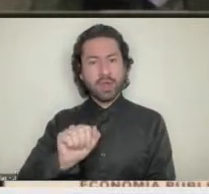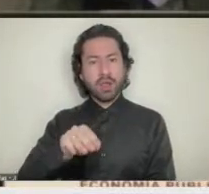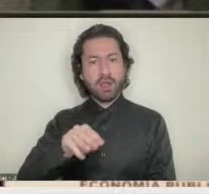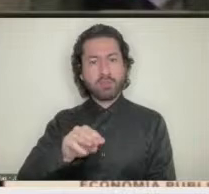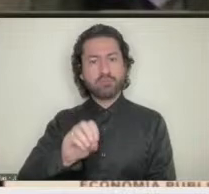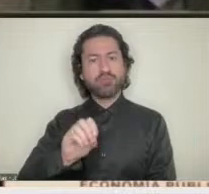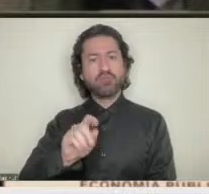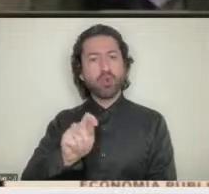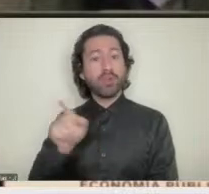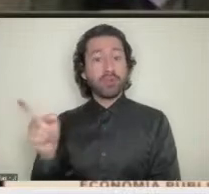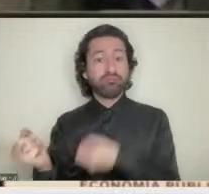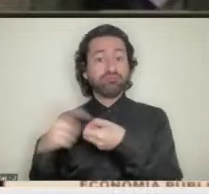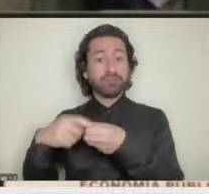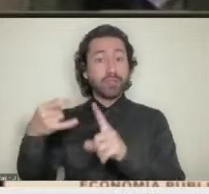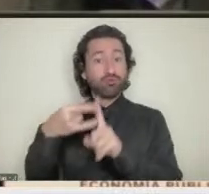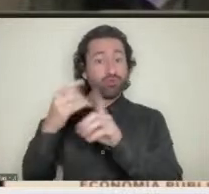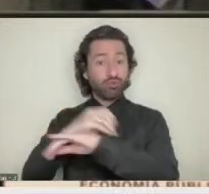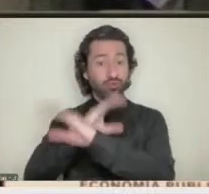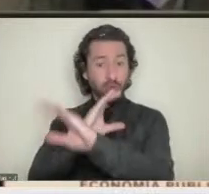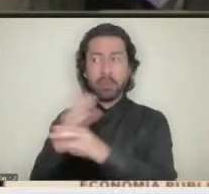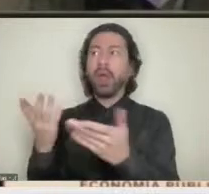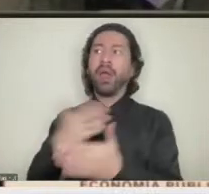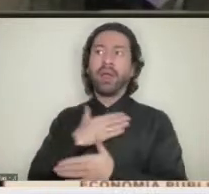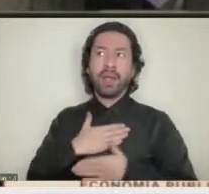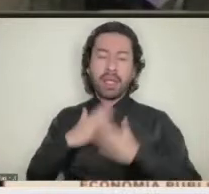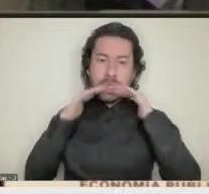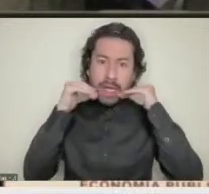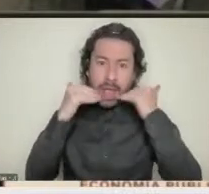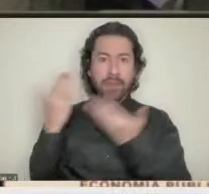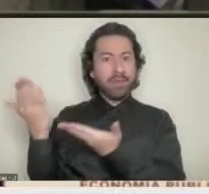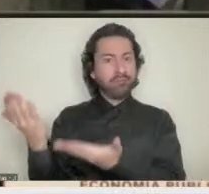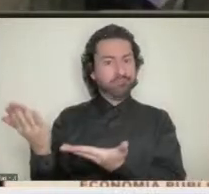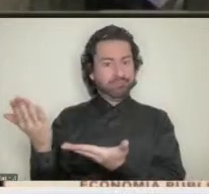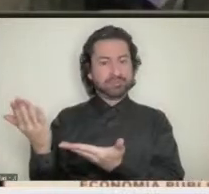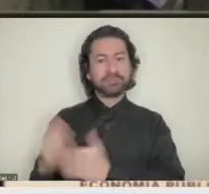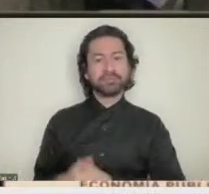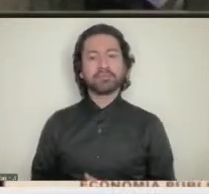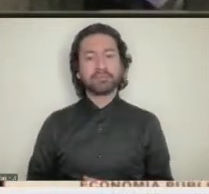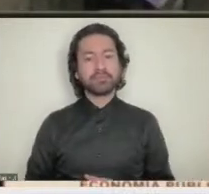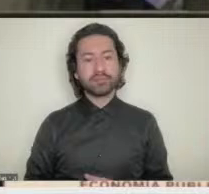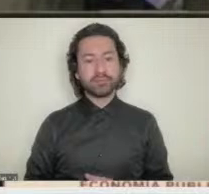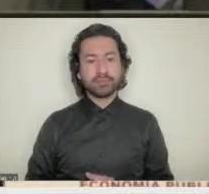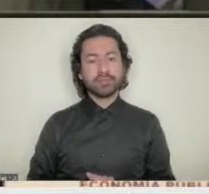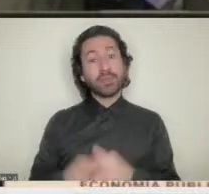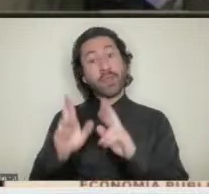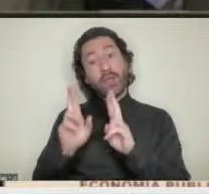who is joining us virtually, and we are very excited to have him with us here today.